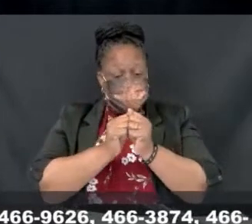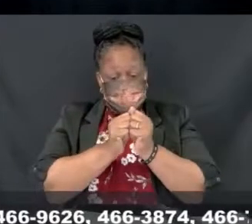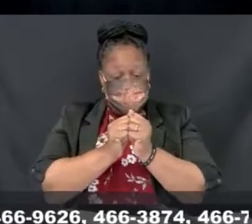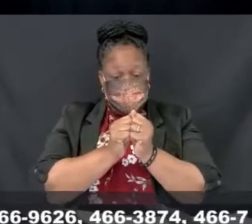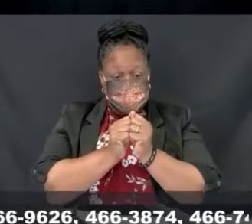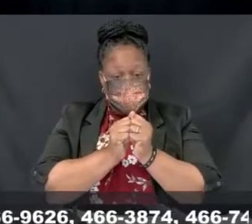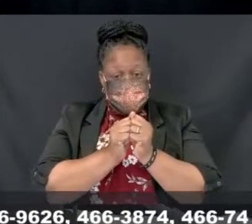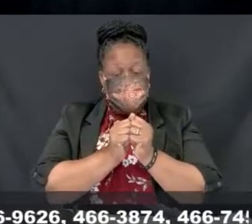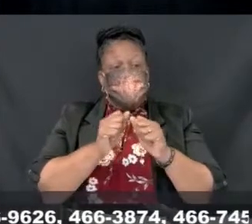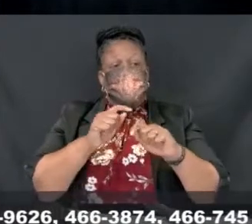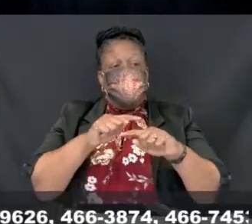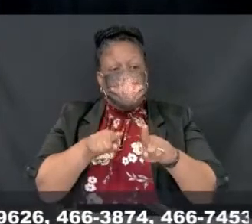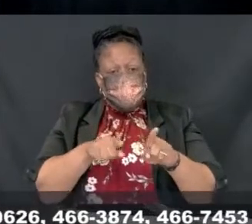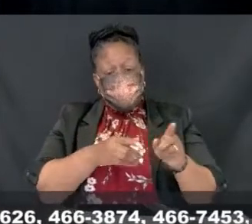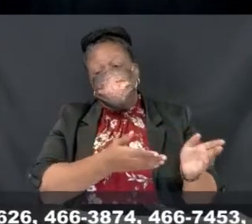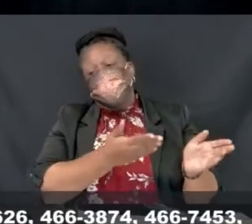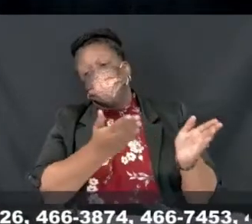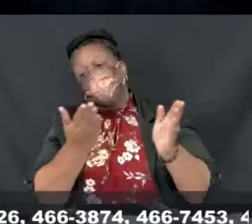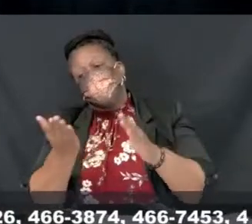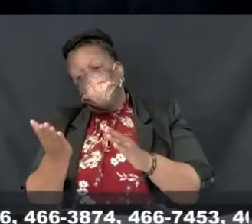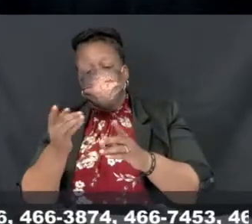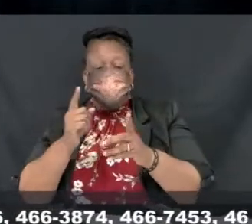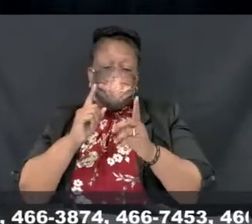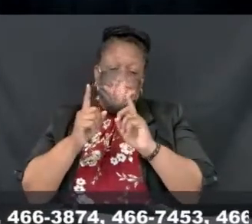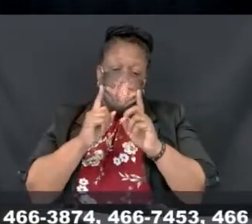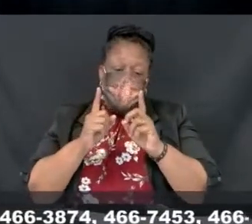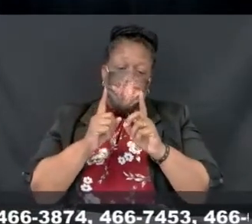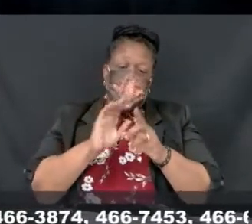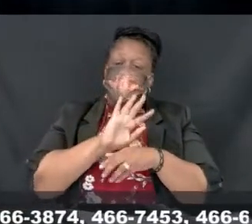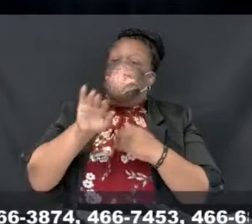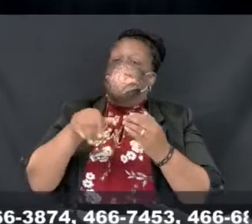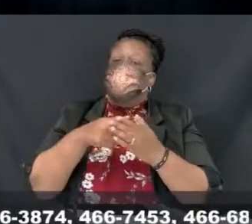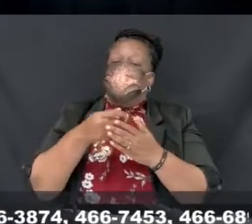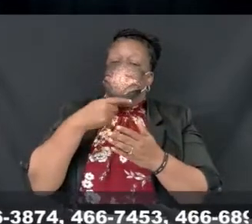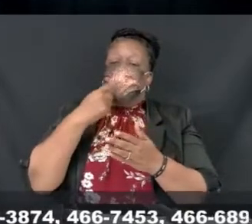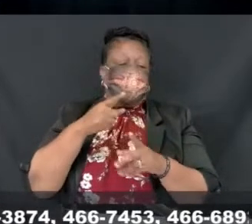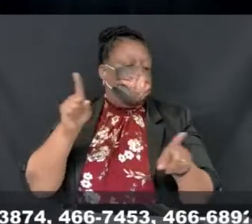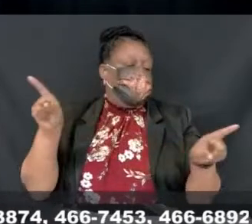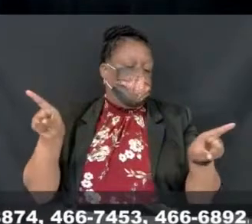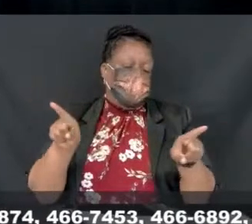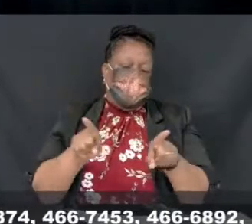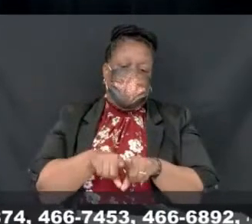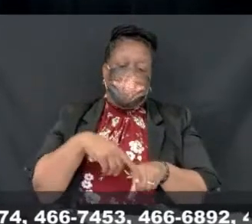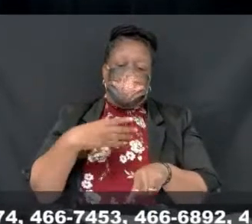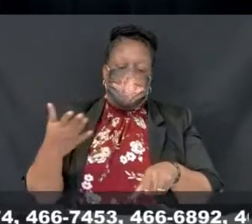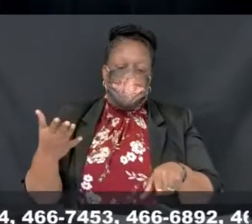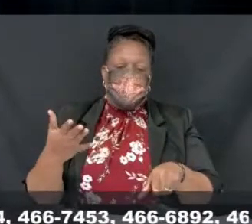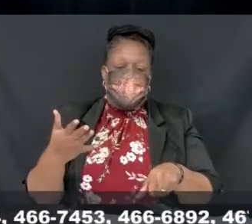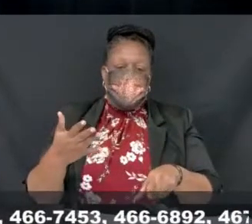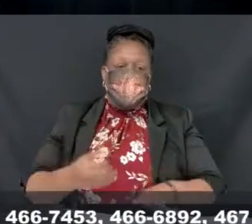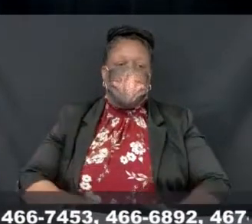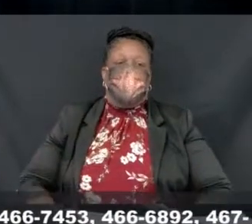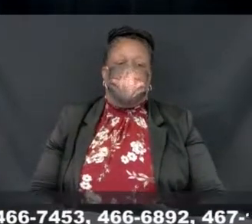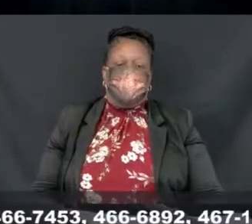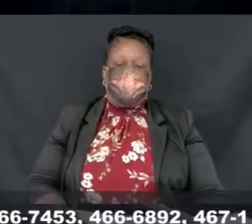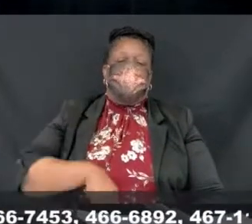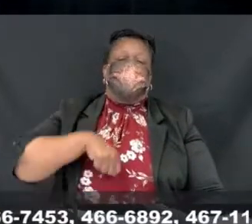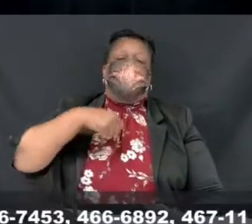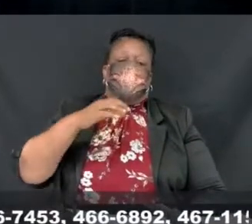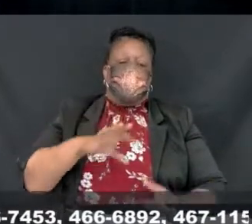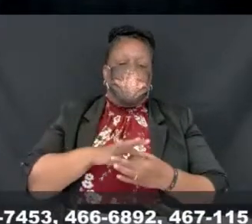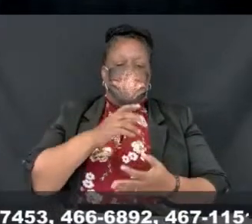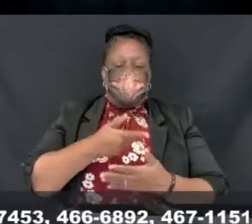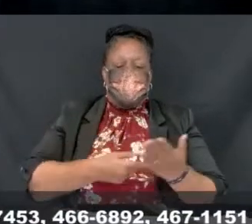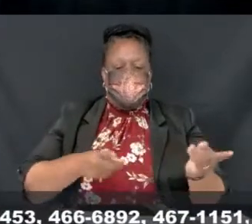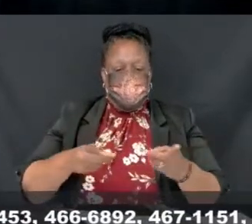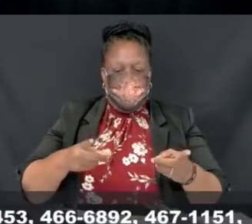you with a united front so that you could be confident of what we were doing. That was very